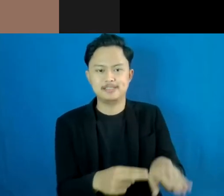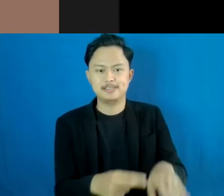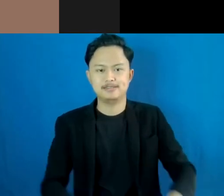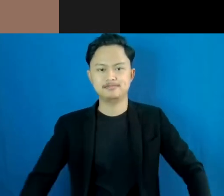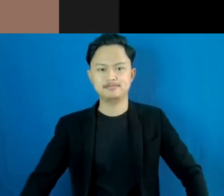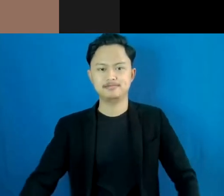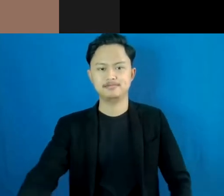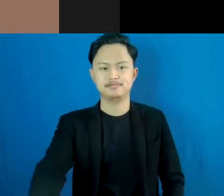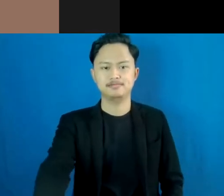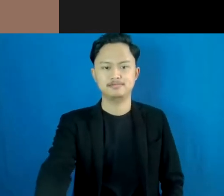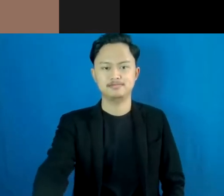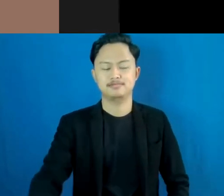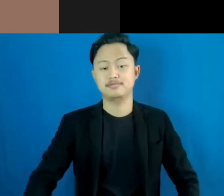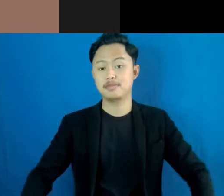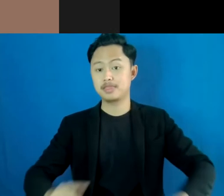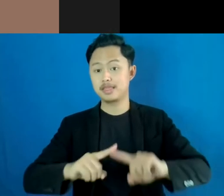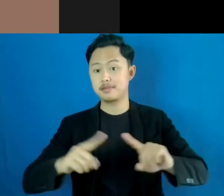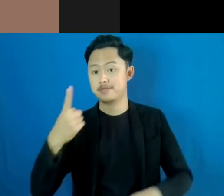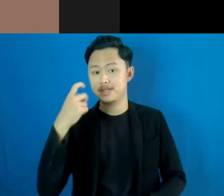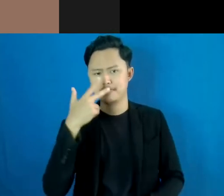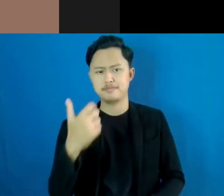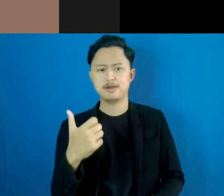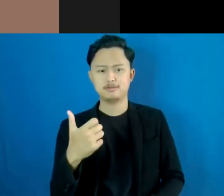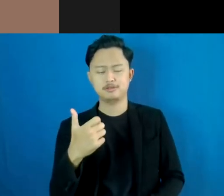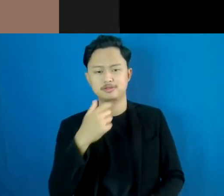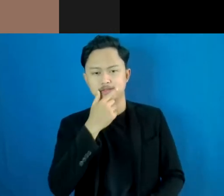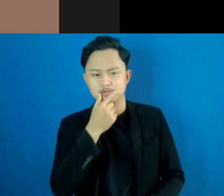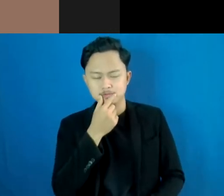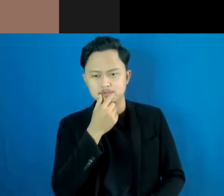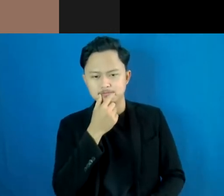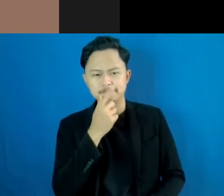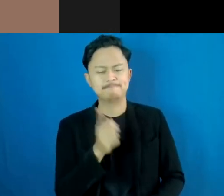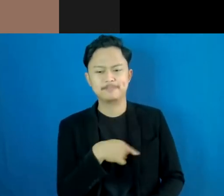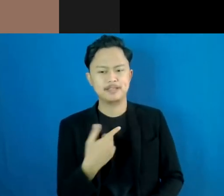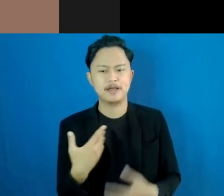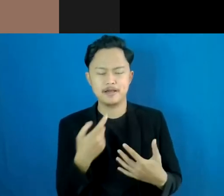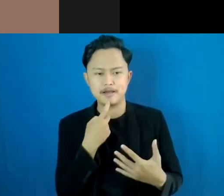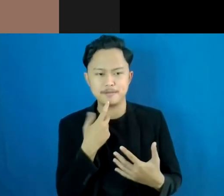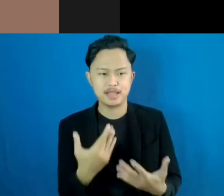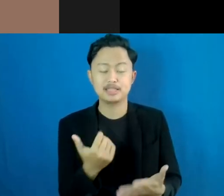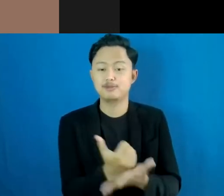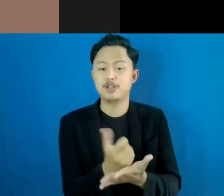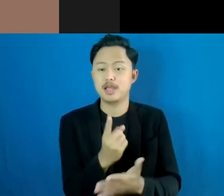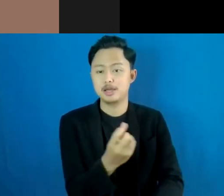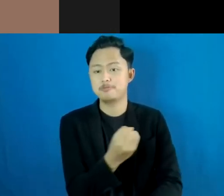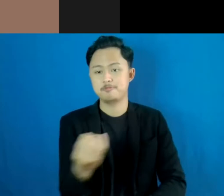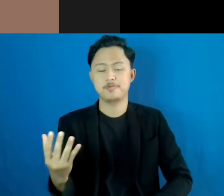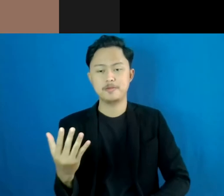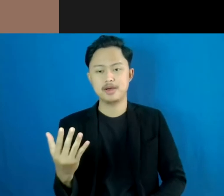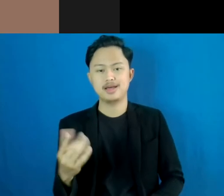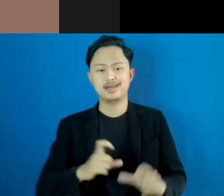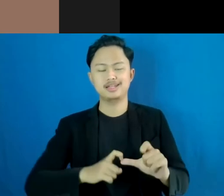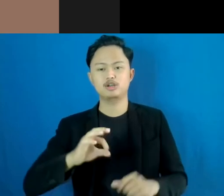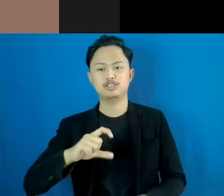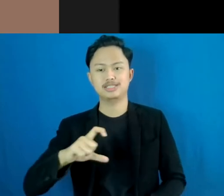Well, this is a good question. But generally, what do we do? There is a term SOC. This is the